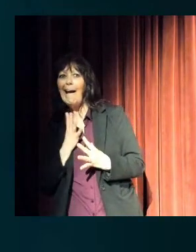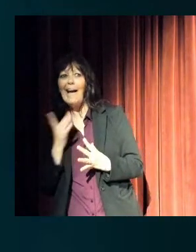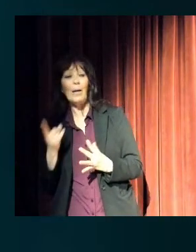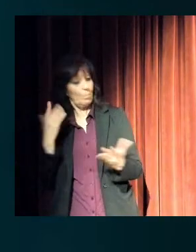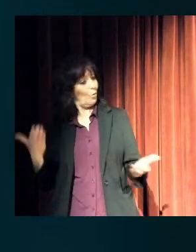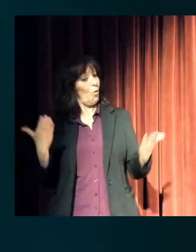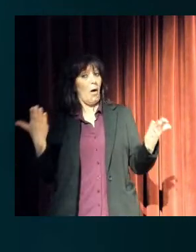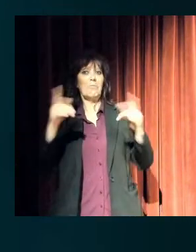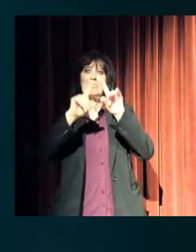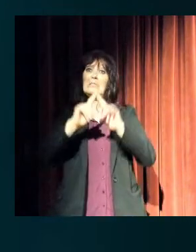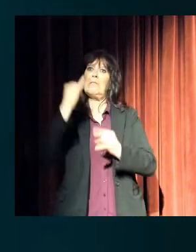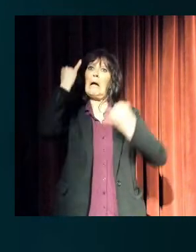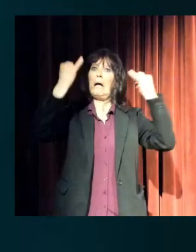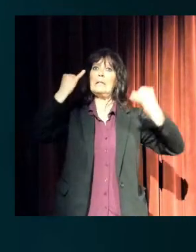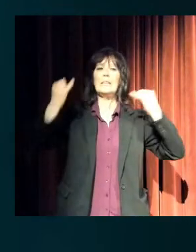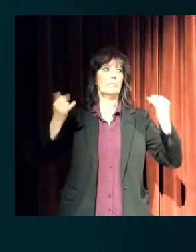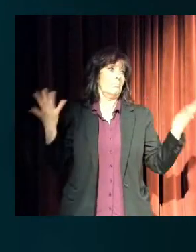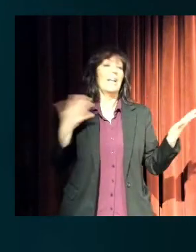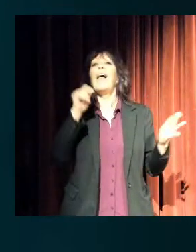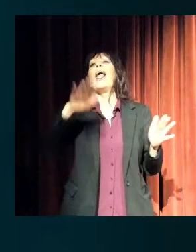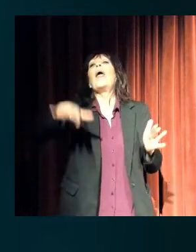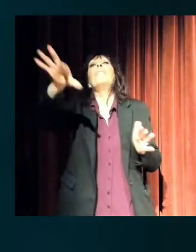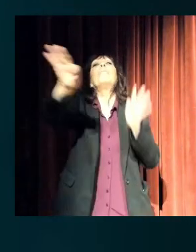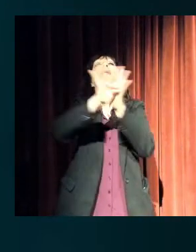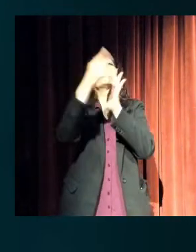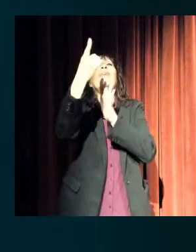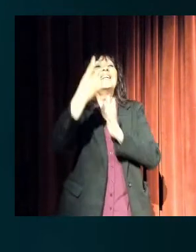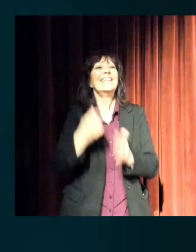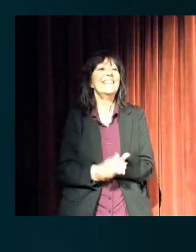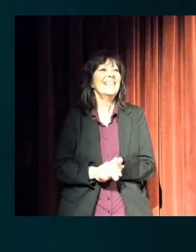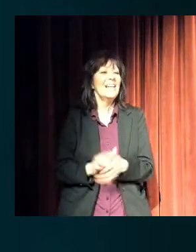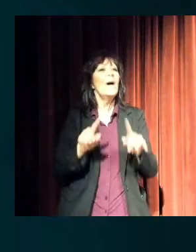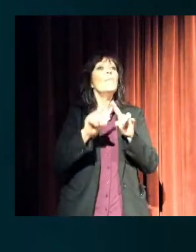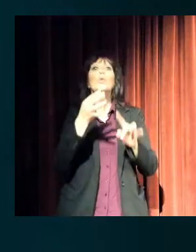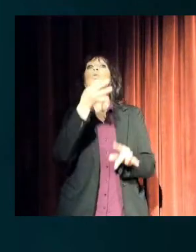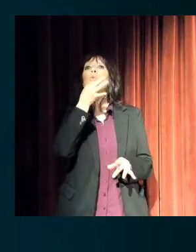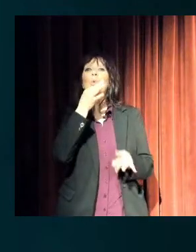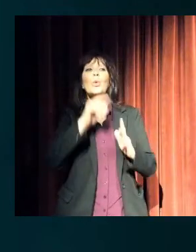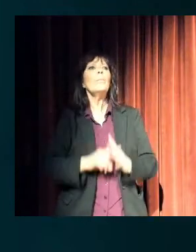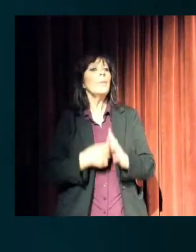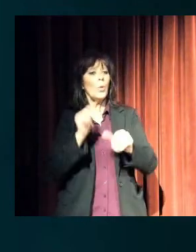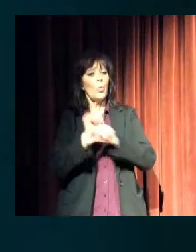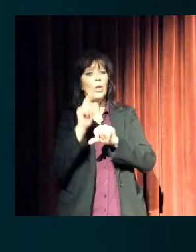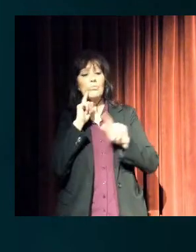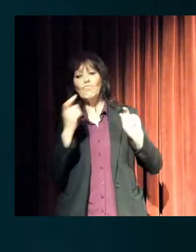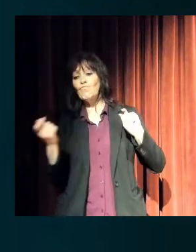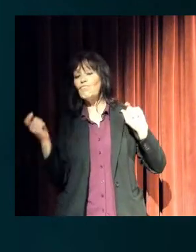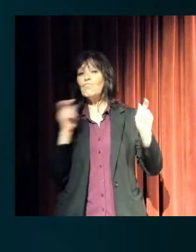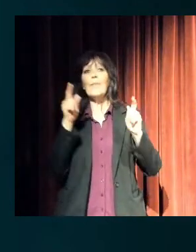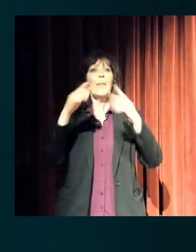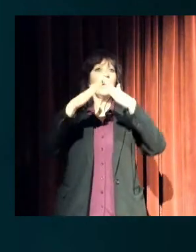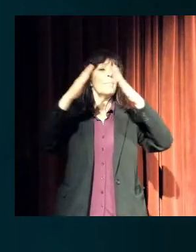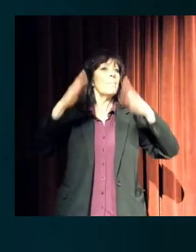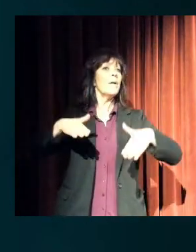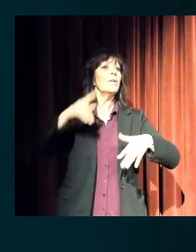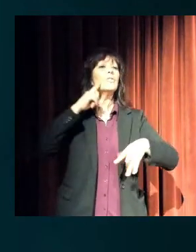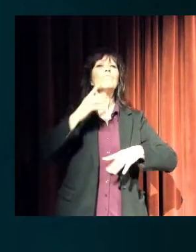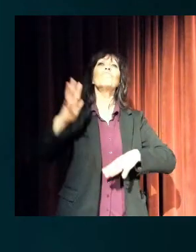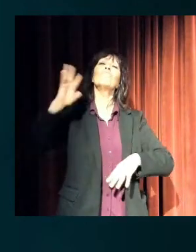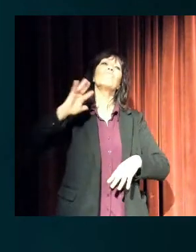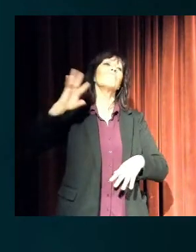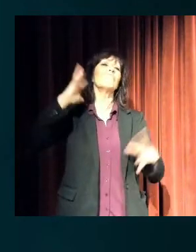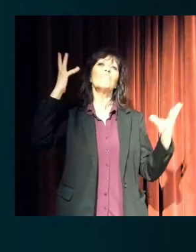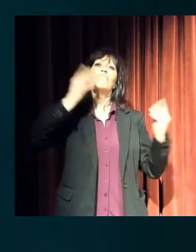developers. We haven't picked one yet, though. And we will soon begin the work to transform the abandoned buildings to their former